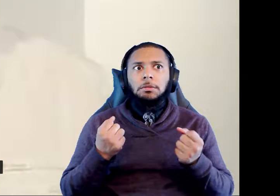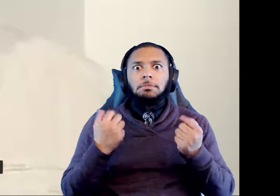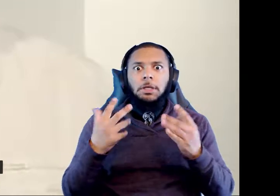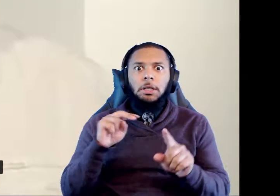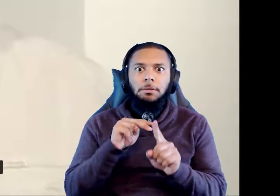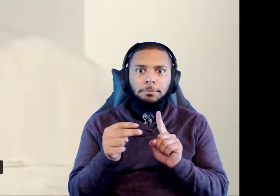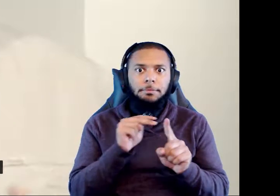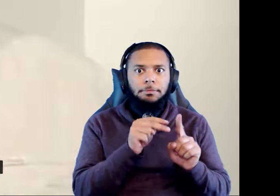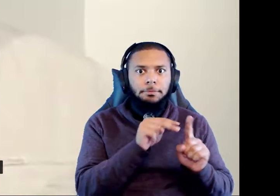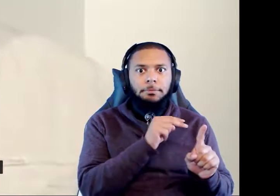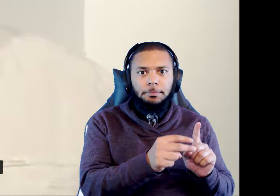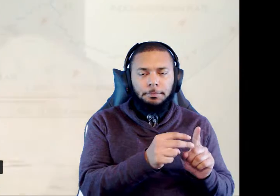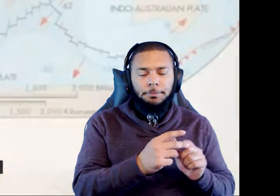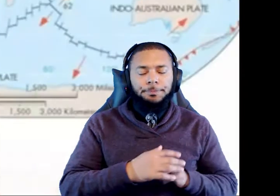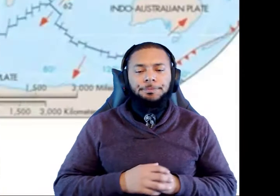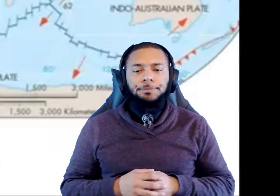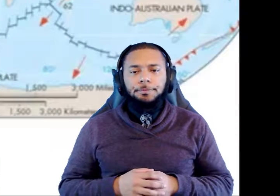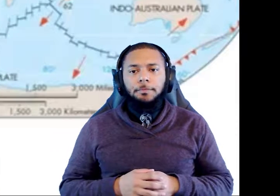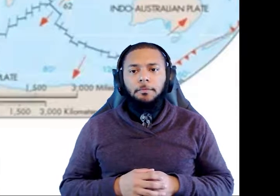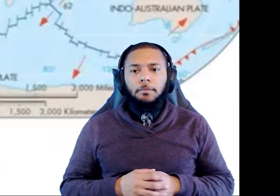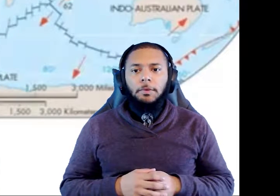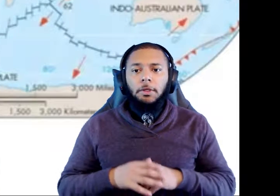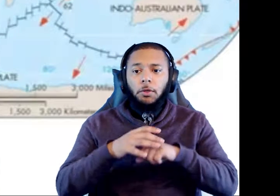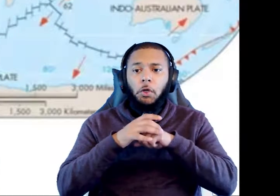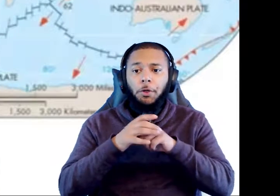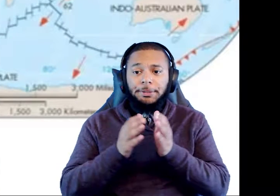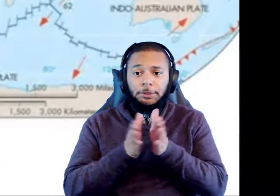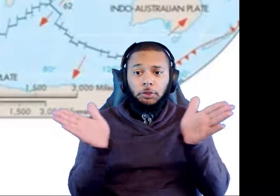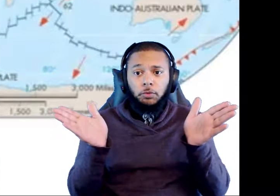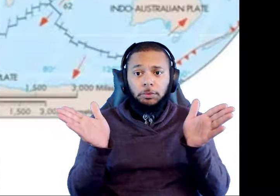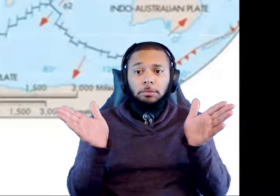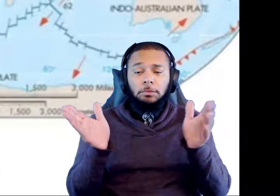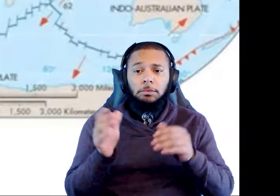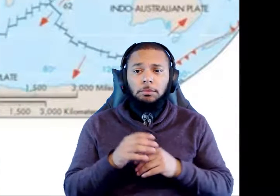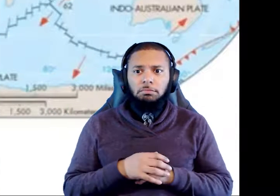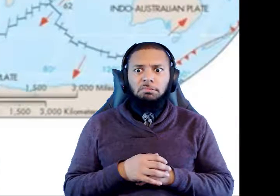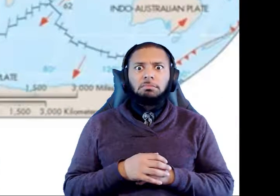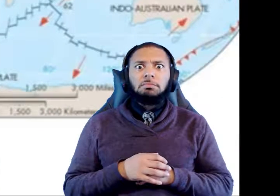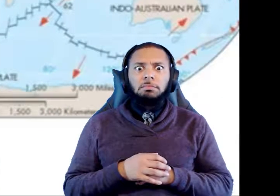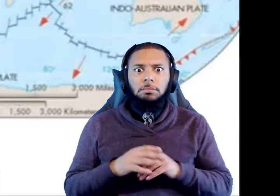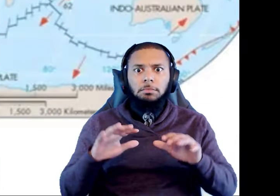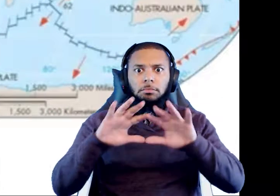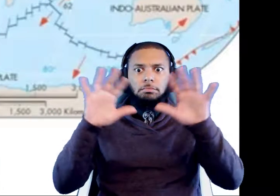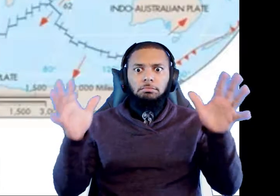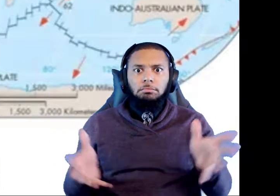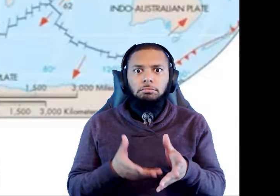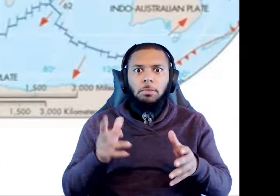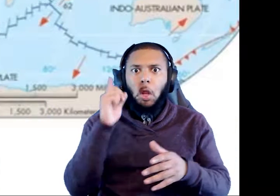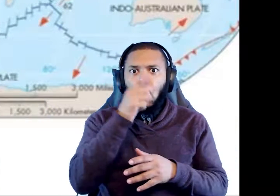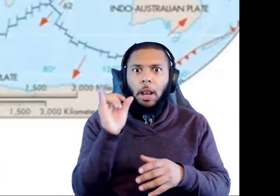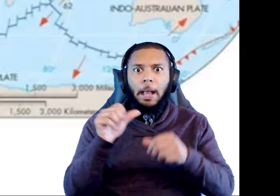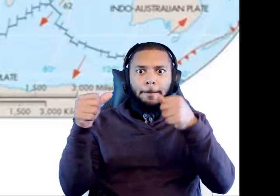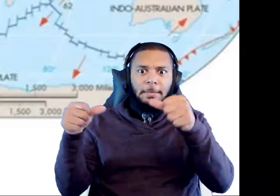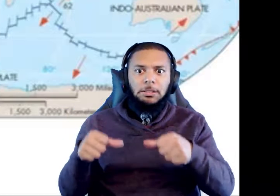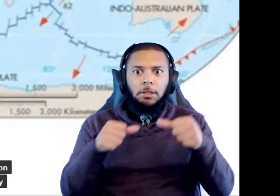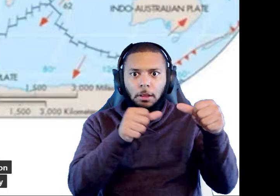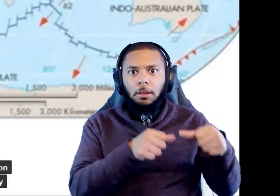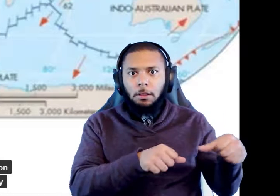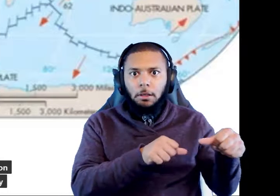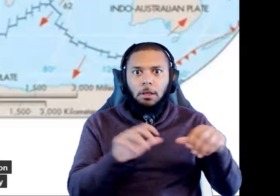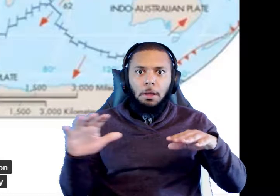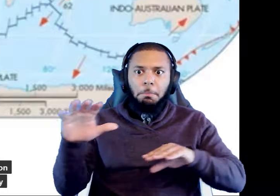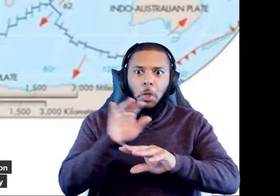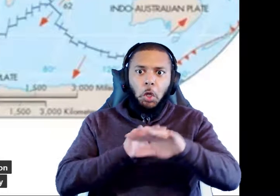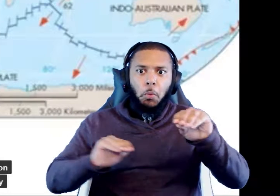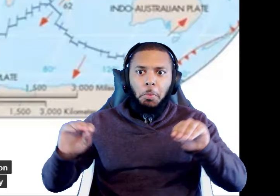tectonics. If you look at the Earth as a whole, it looks like a large puzzle of parts that are constantly in